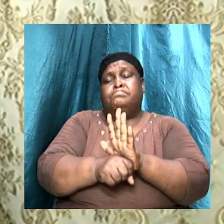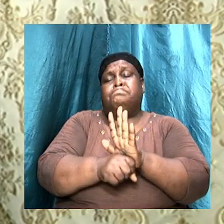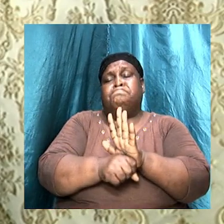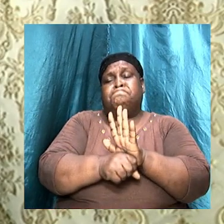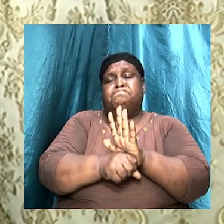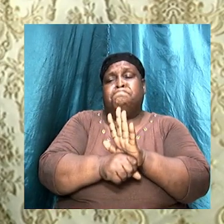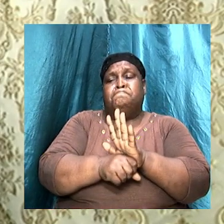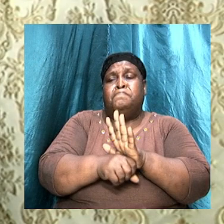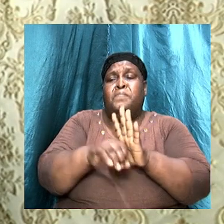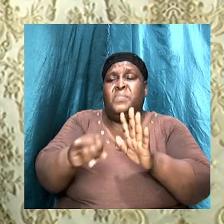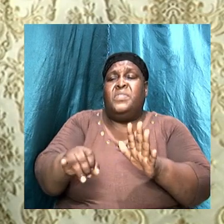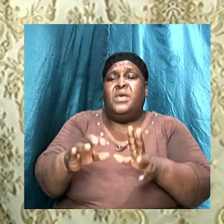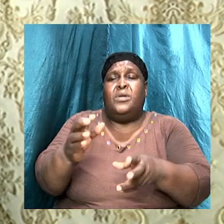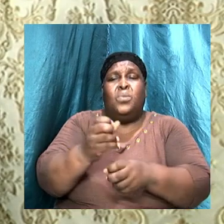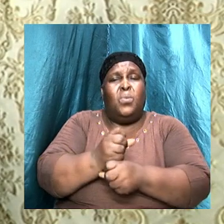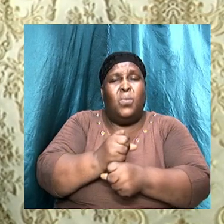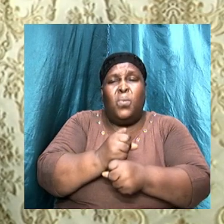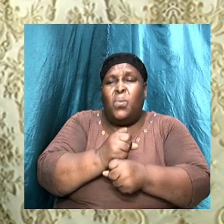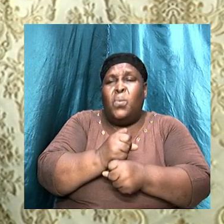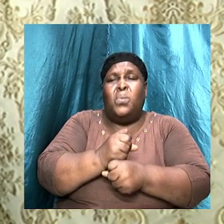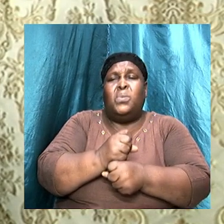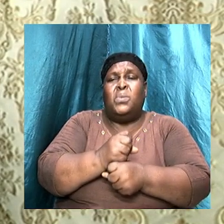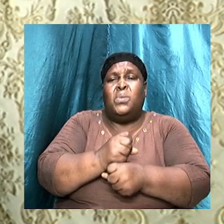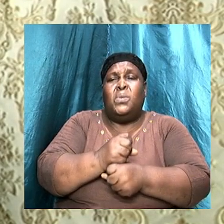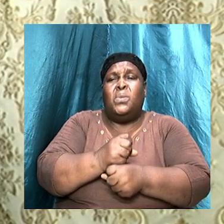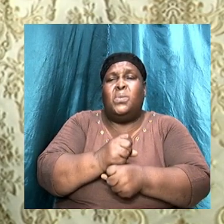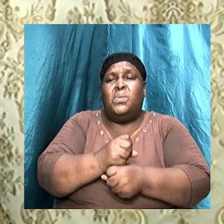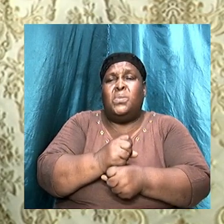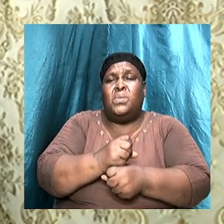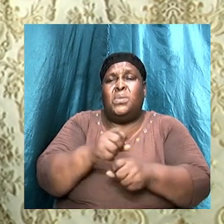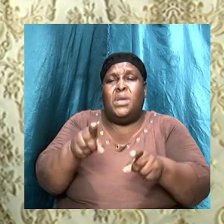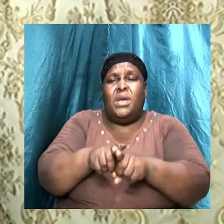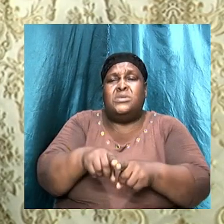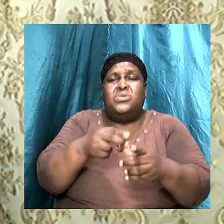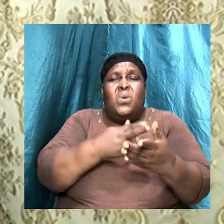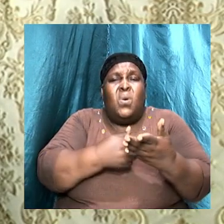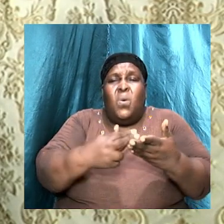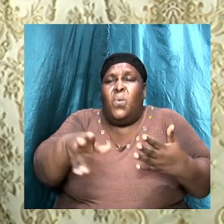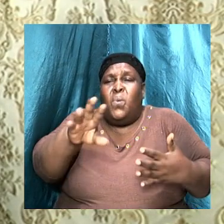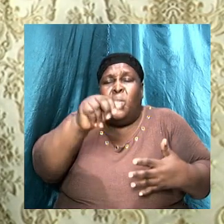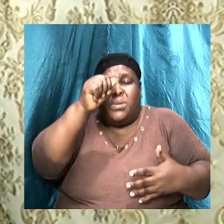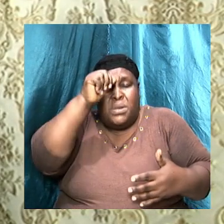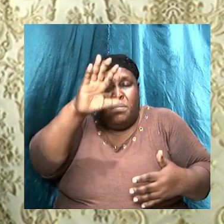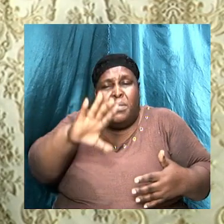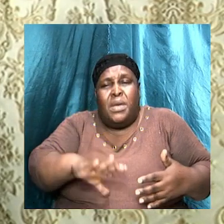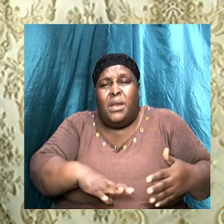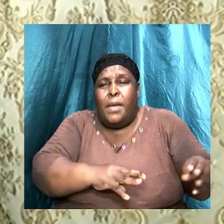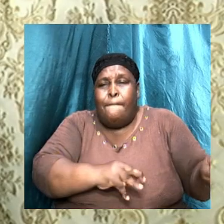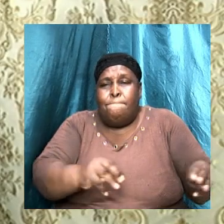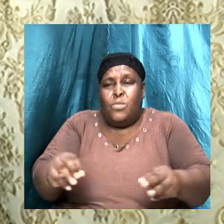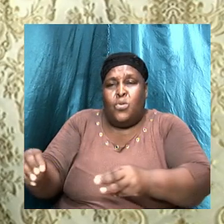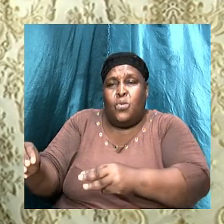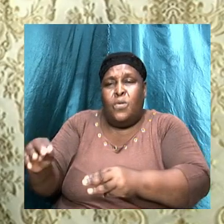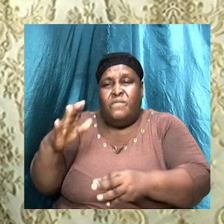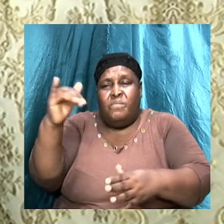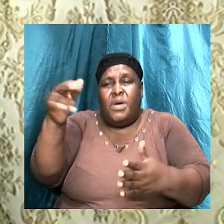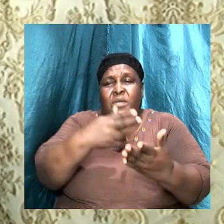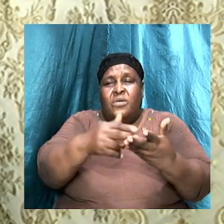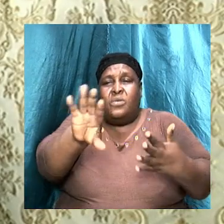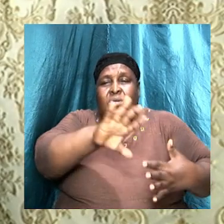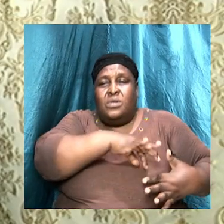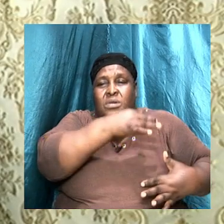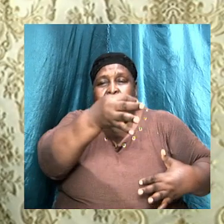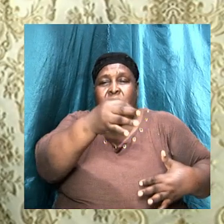that we hold so dear was written as holy men were moved by the Holy Ghost. 2 Peter